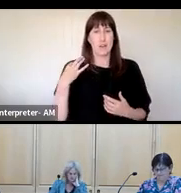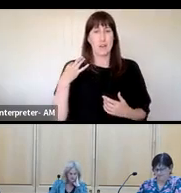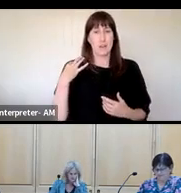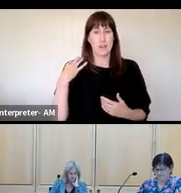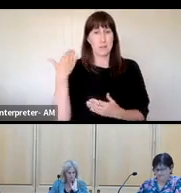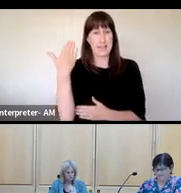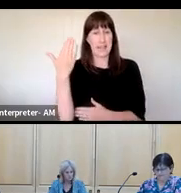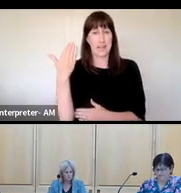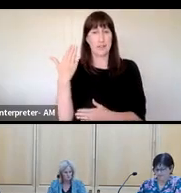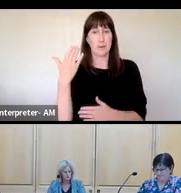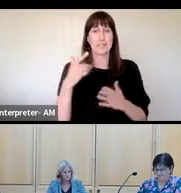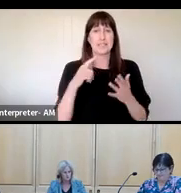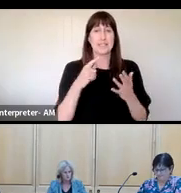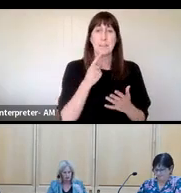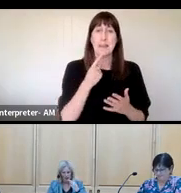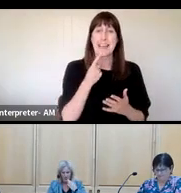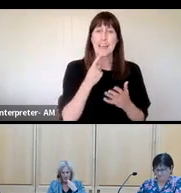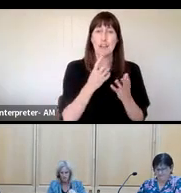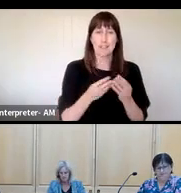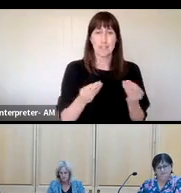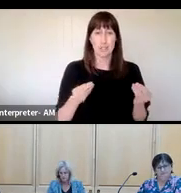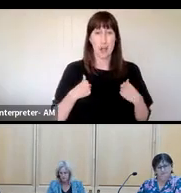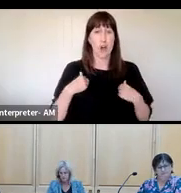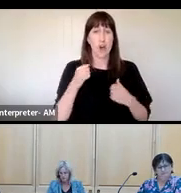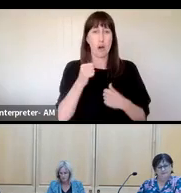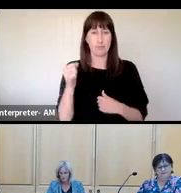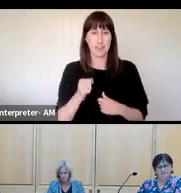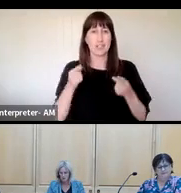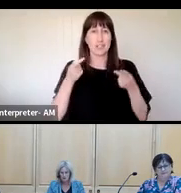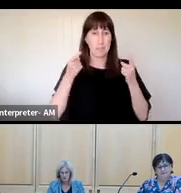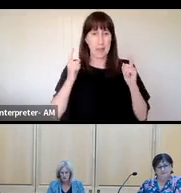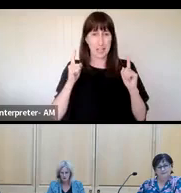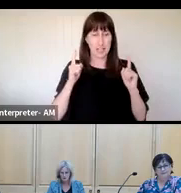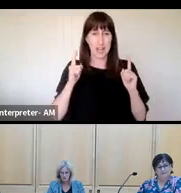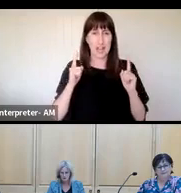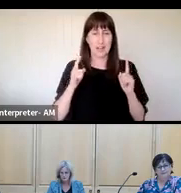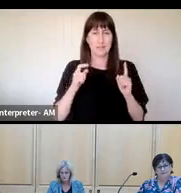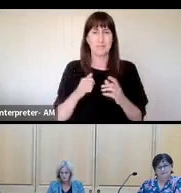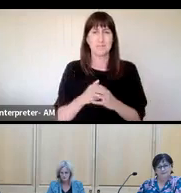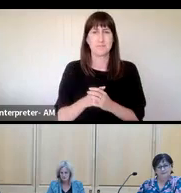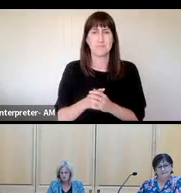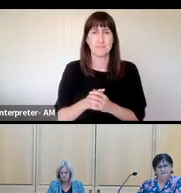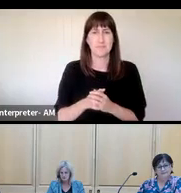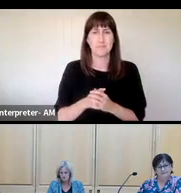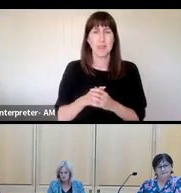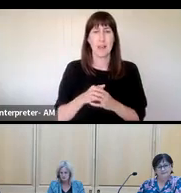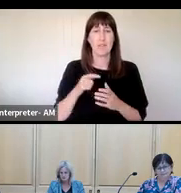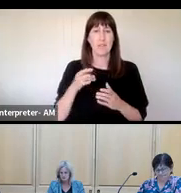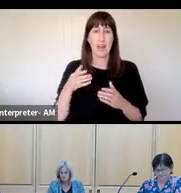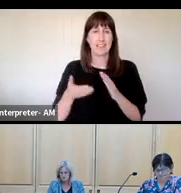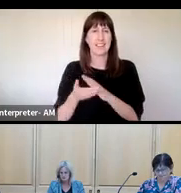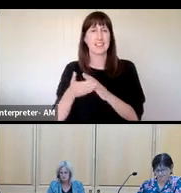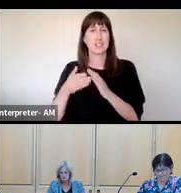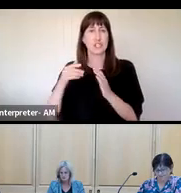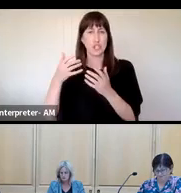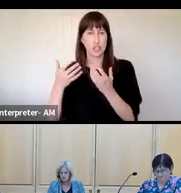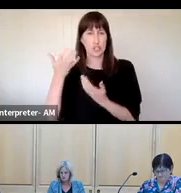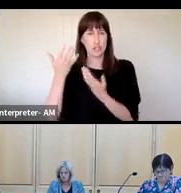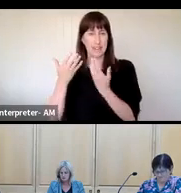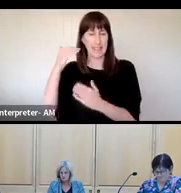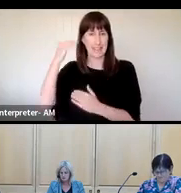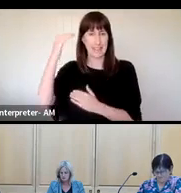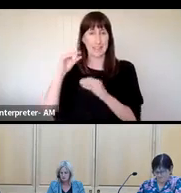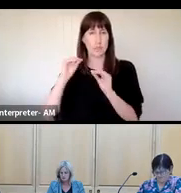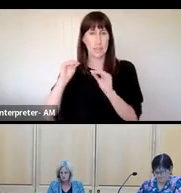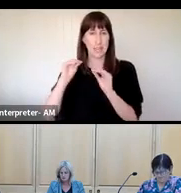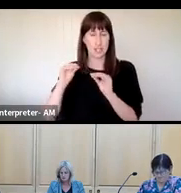Operations Manager of Simply Resolution and our schemes in the tertiary education and accident compensation system. We are